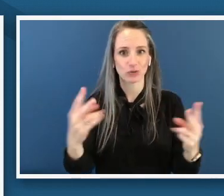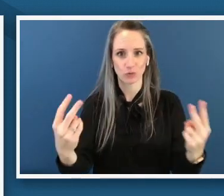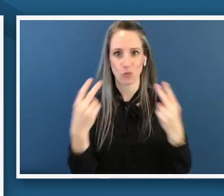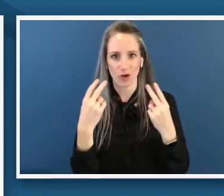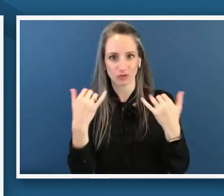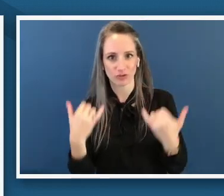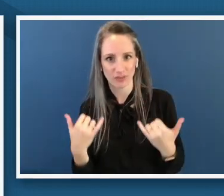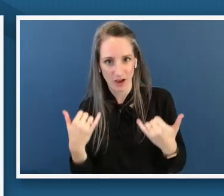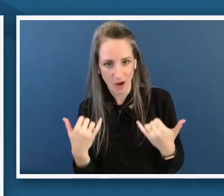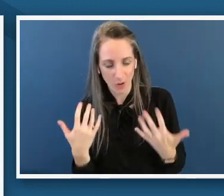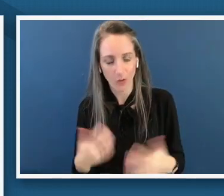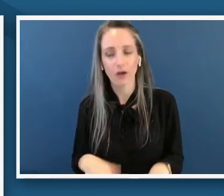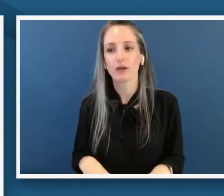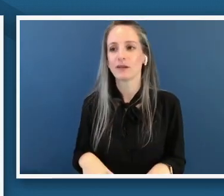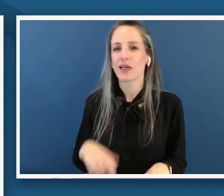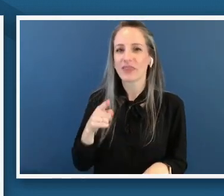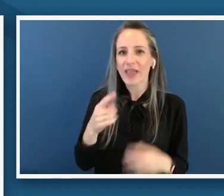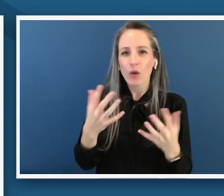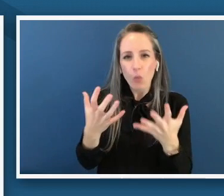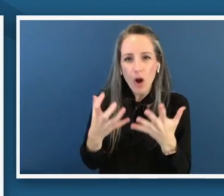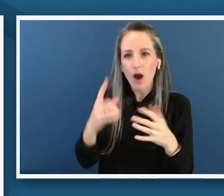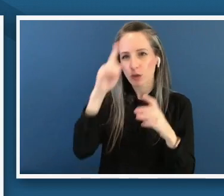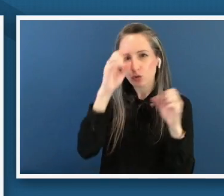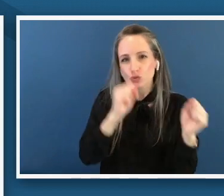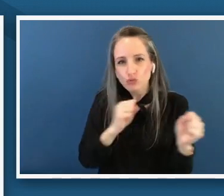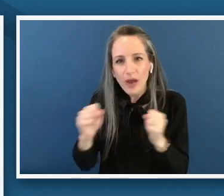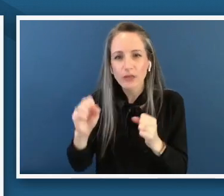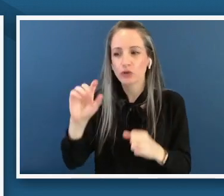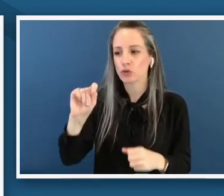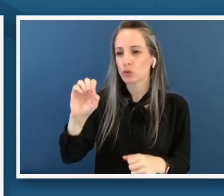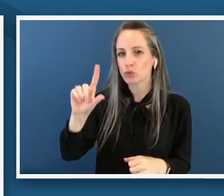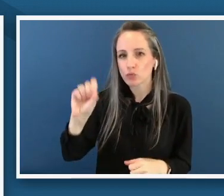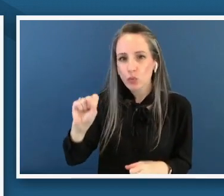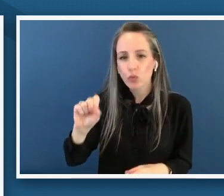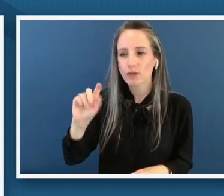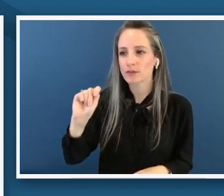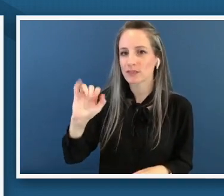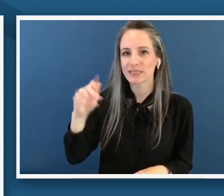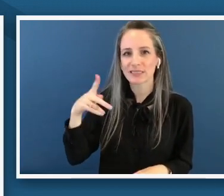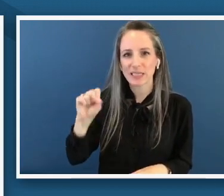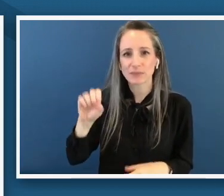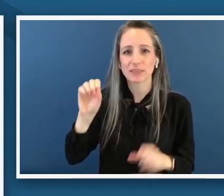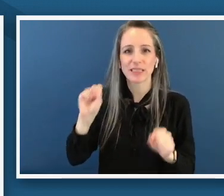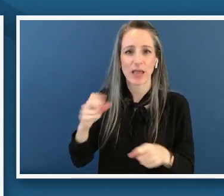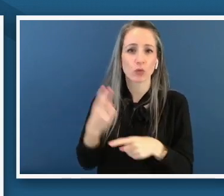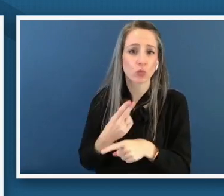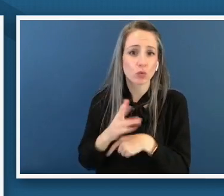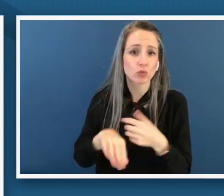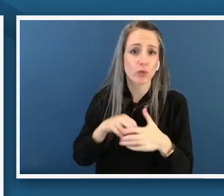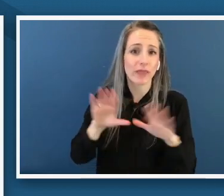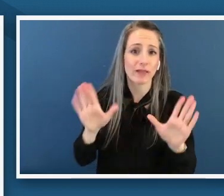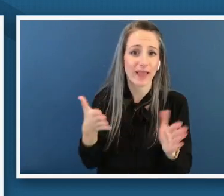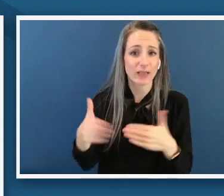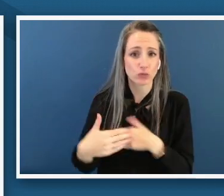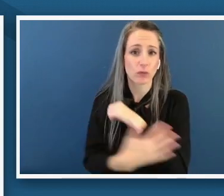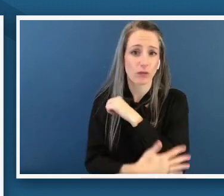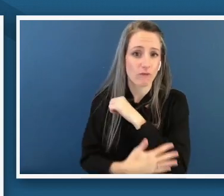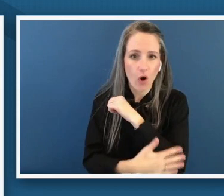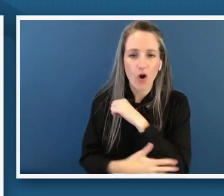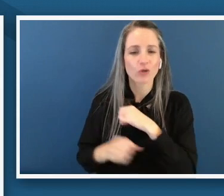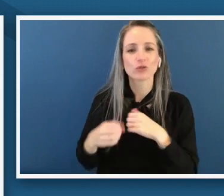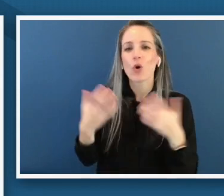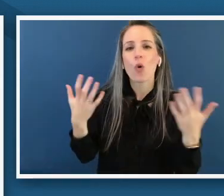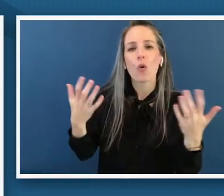strategies, tools, tips that they can use in their classrooms come the fall. So what are some of the things that you love doing with your kids? Some